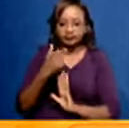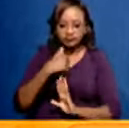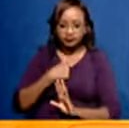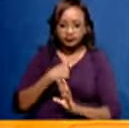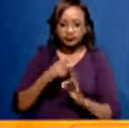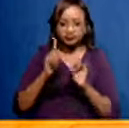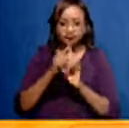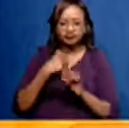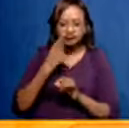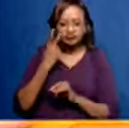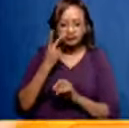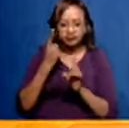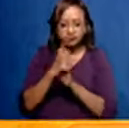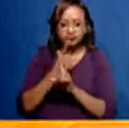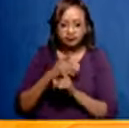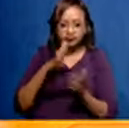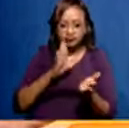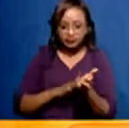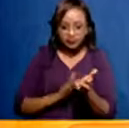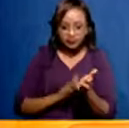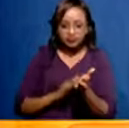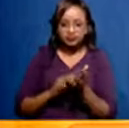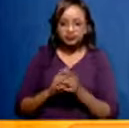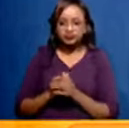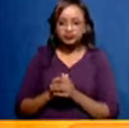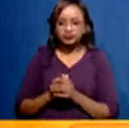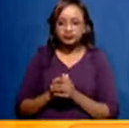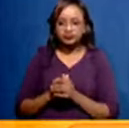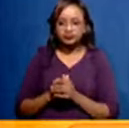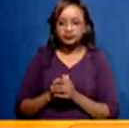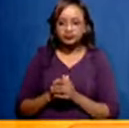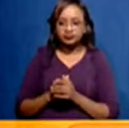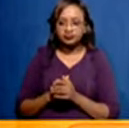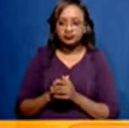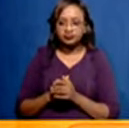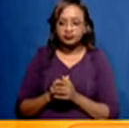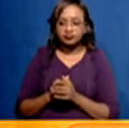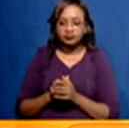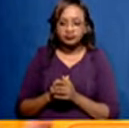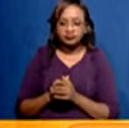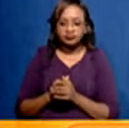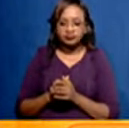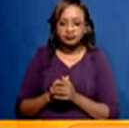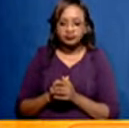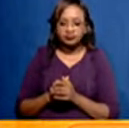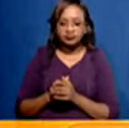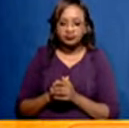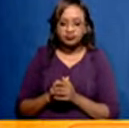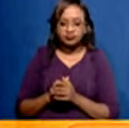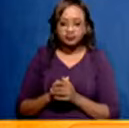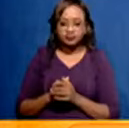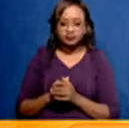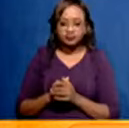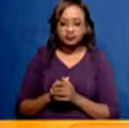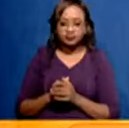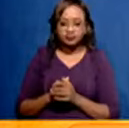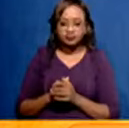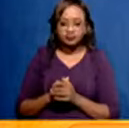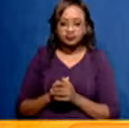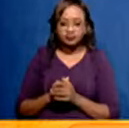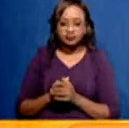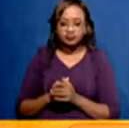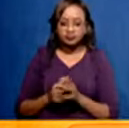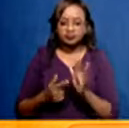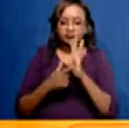from viewers. Which partners? Who came forward? Well, the university, obviously Dutch universities,